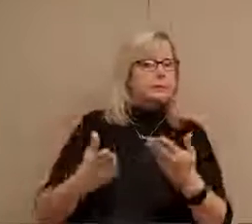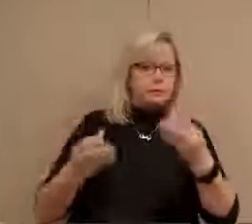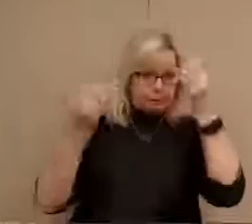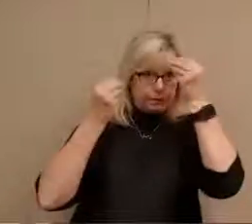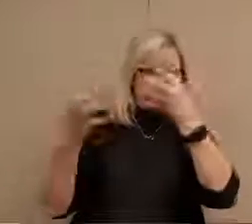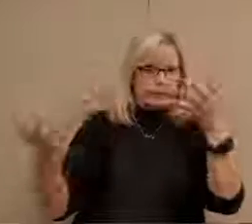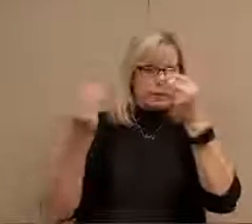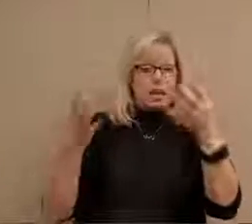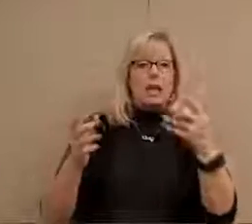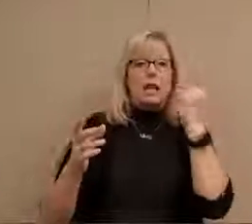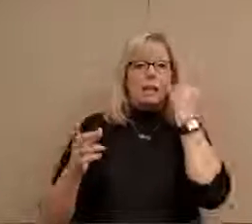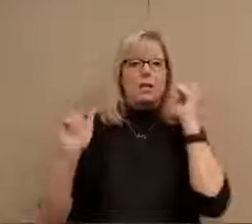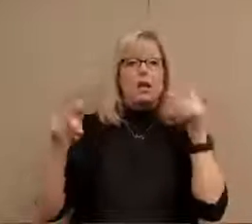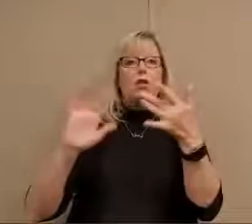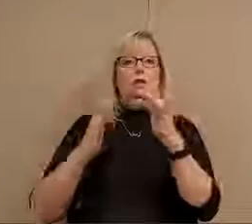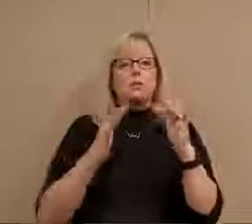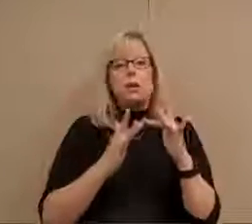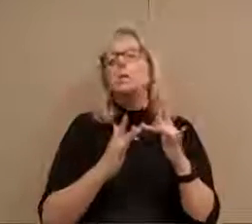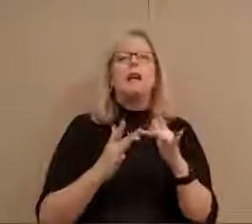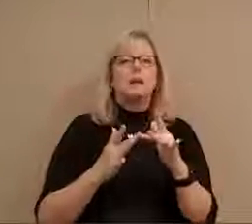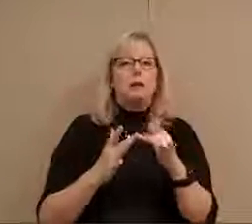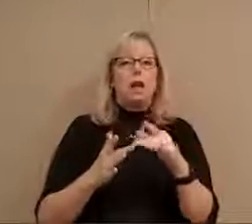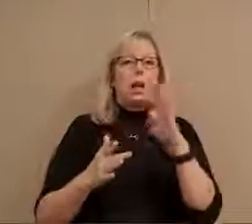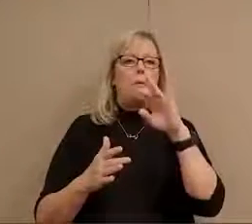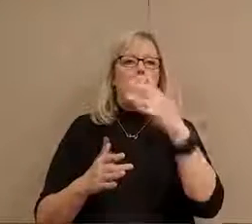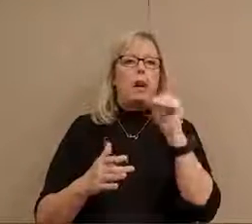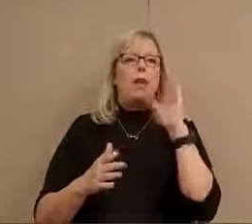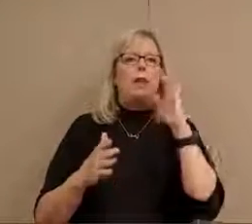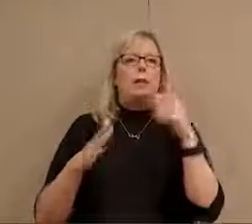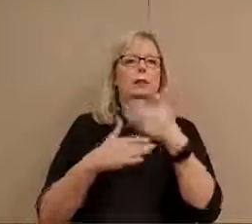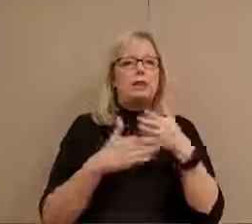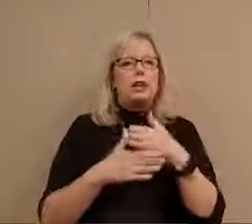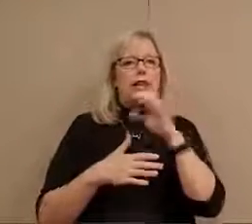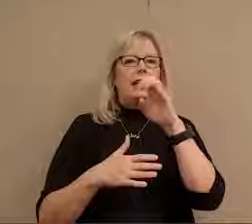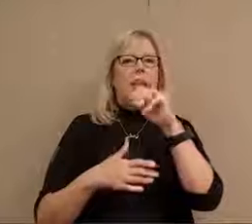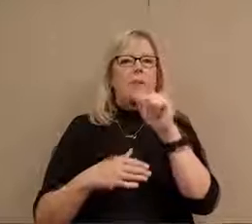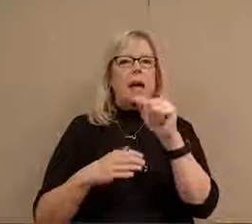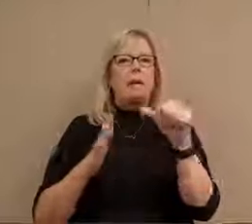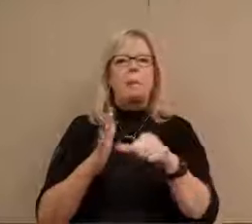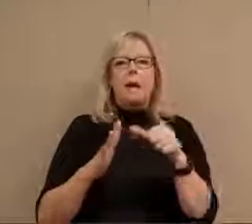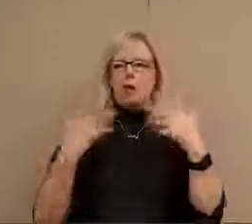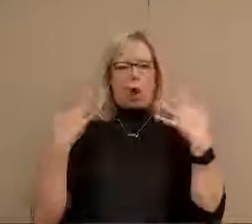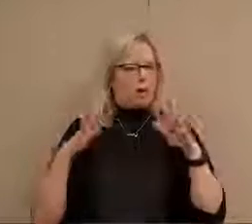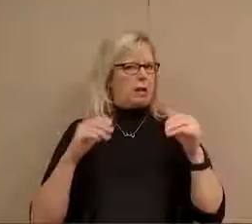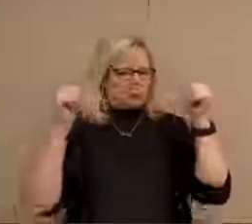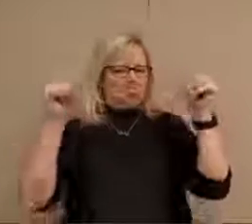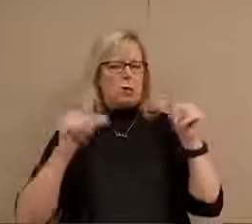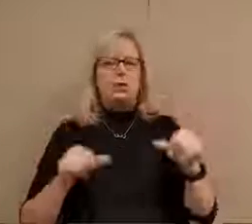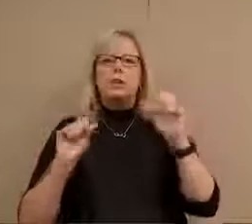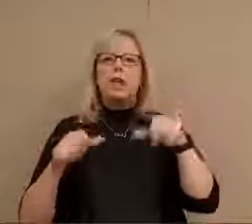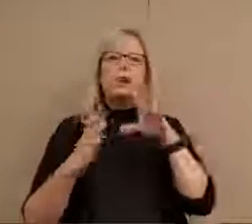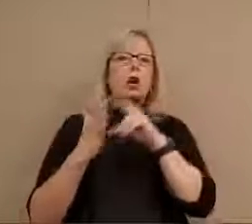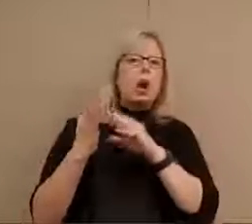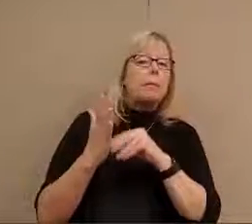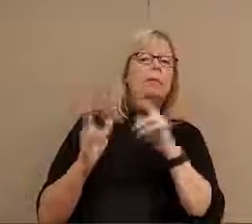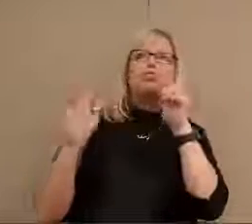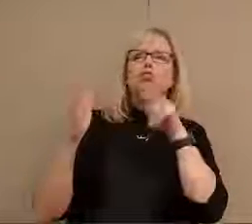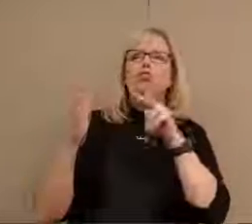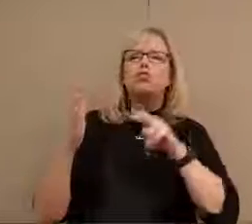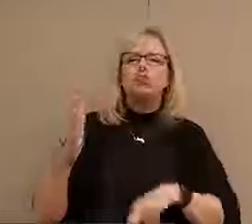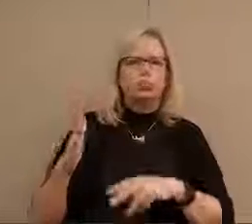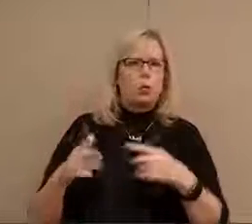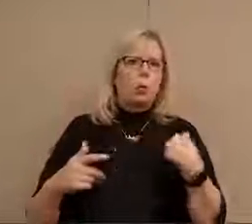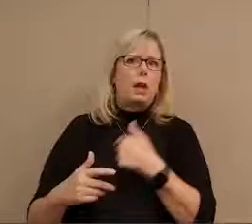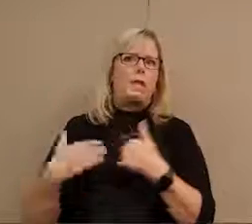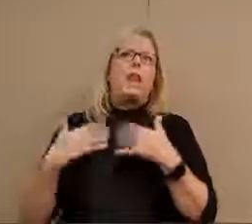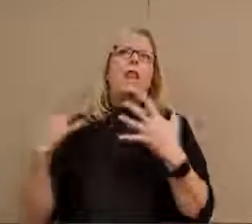Facebook or our website, and I believe Brian will be sharing that information on the St. Clair County EMA page as well, you can get copies of the information that's been released. We've had